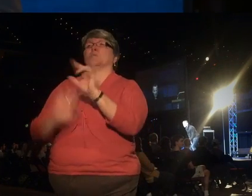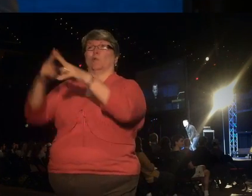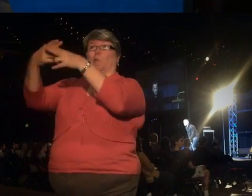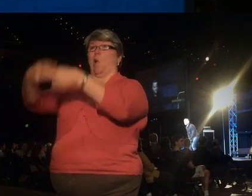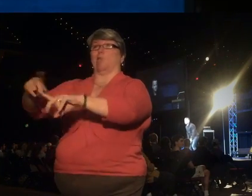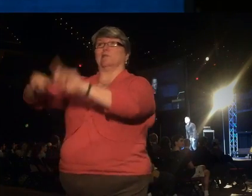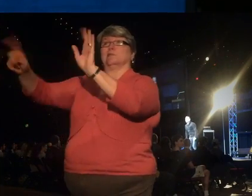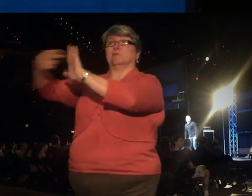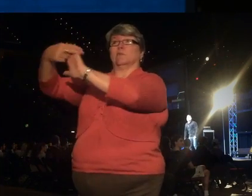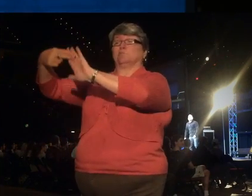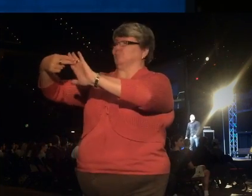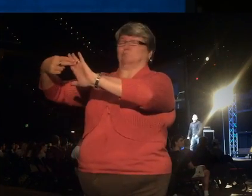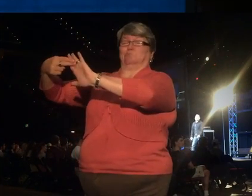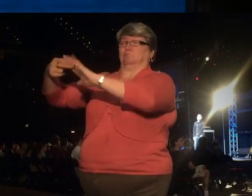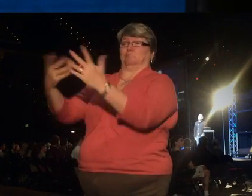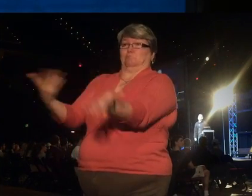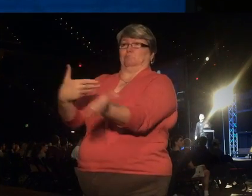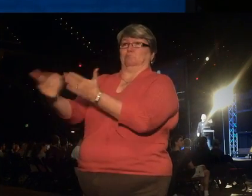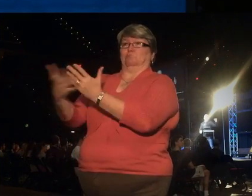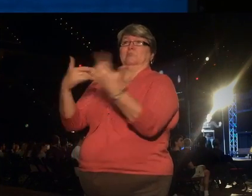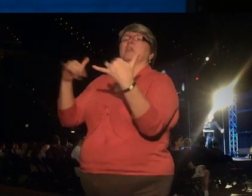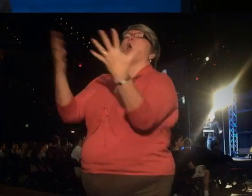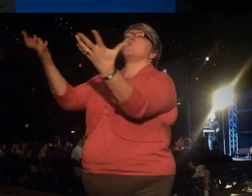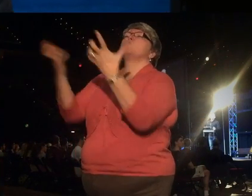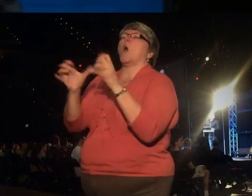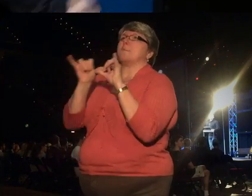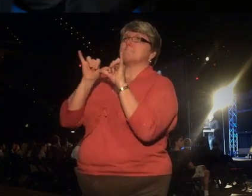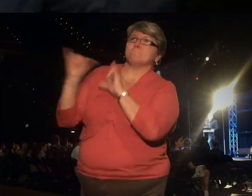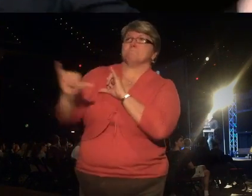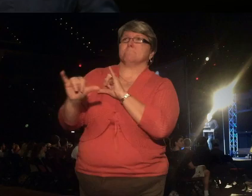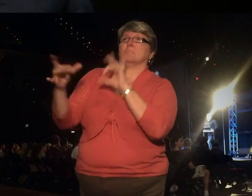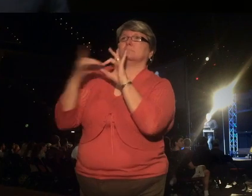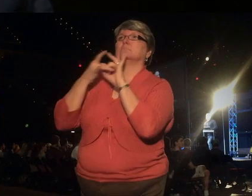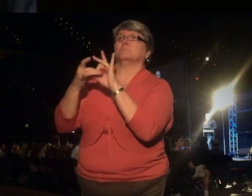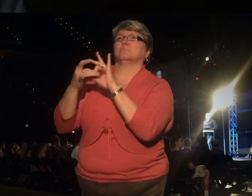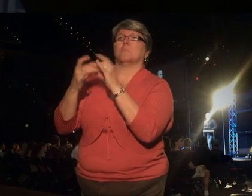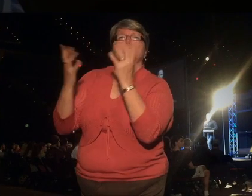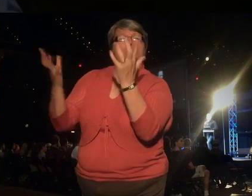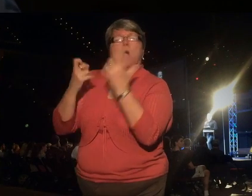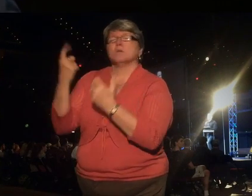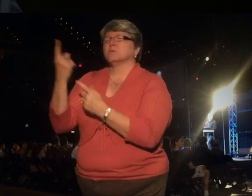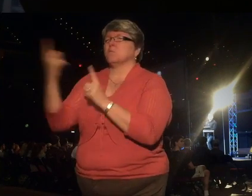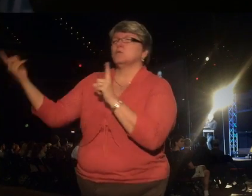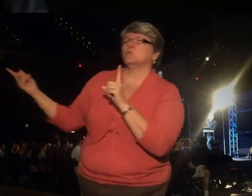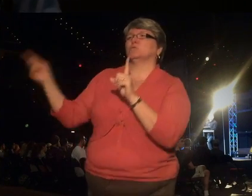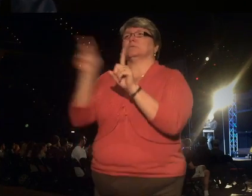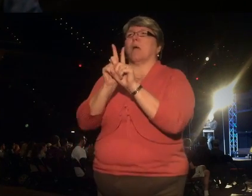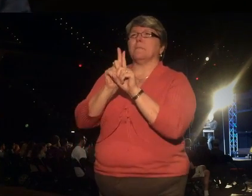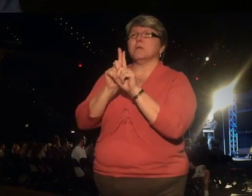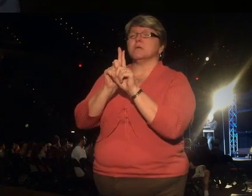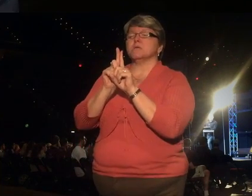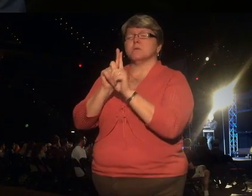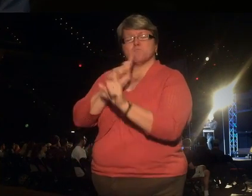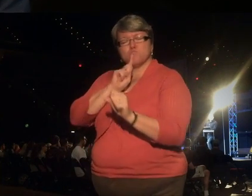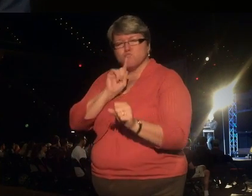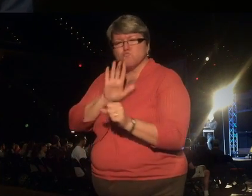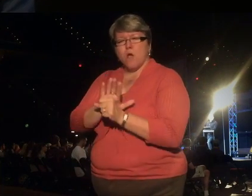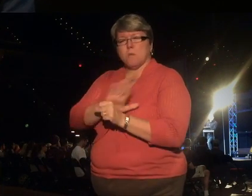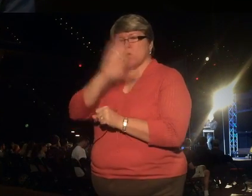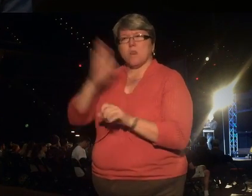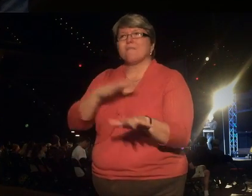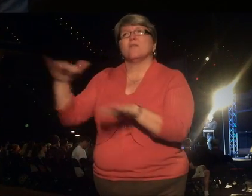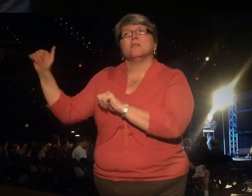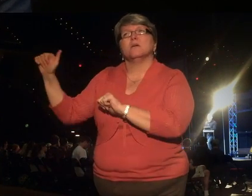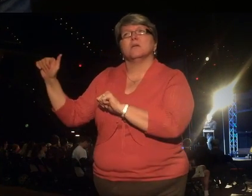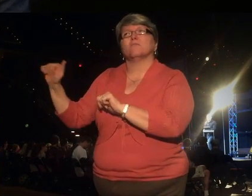So call it something else, but we long for permanence. We long for someone to step in and promise us